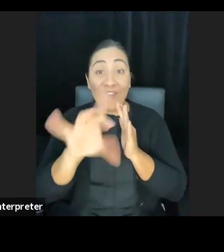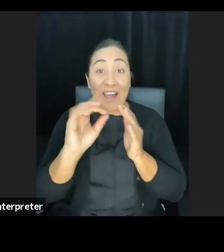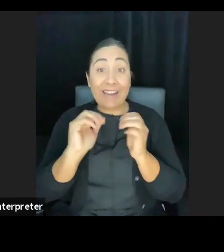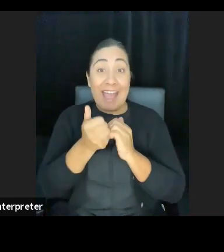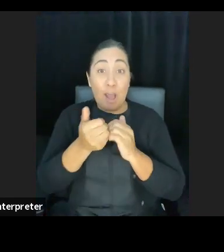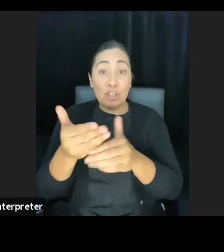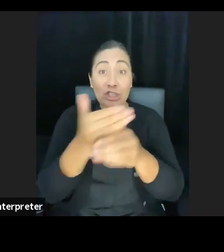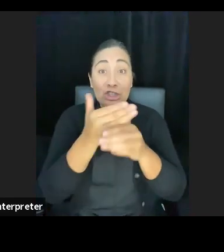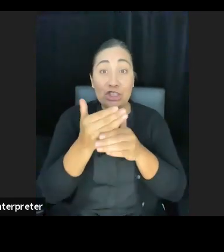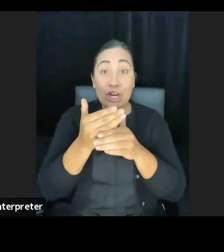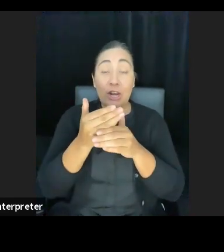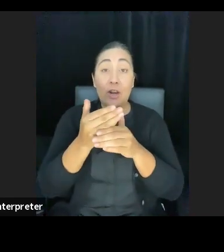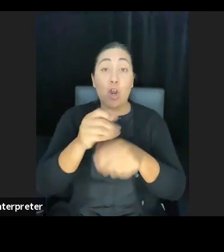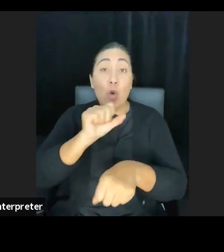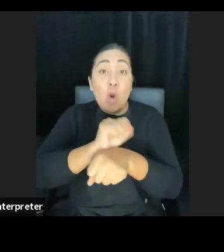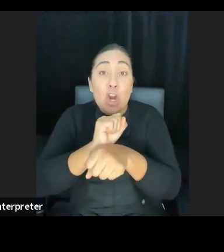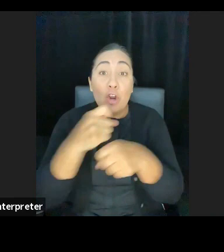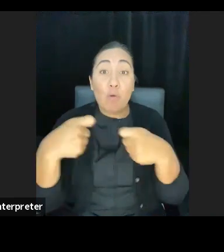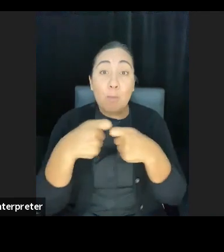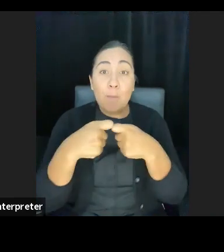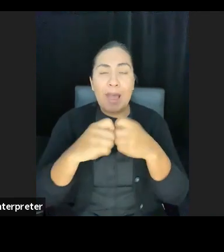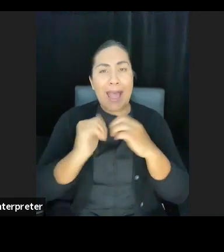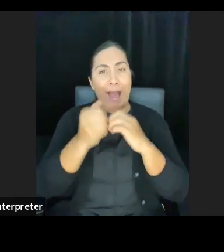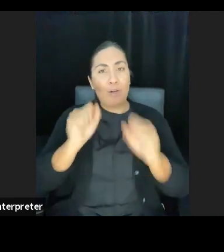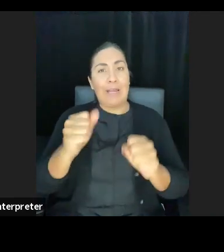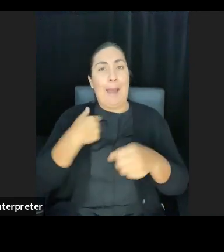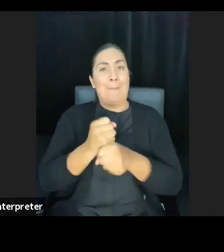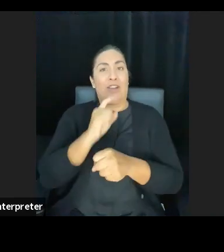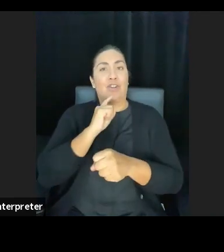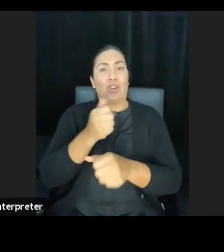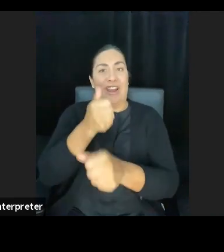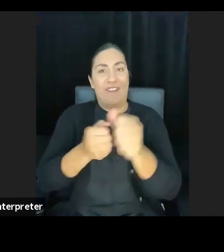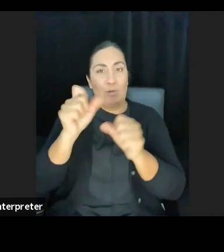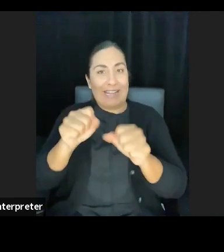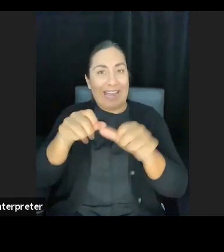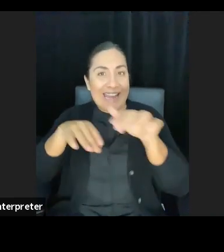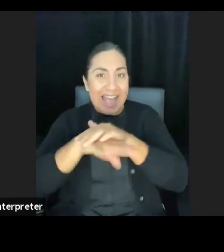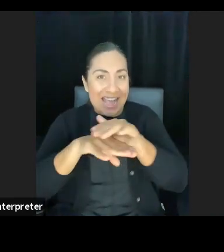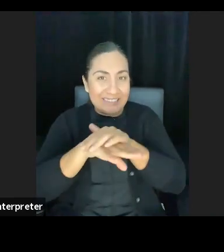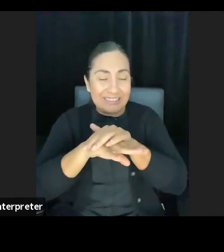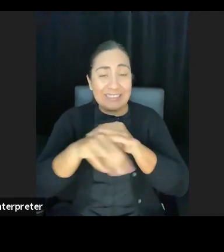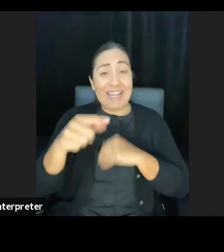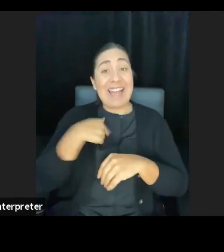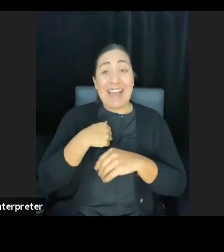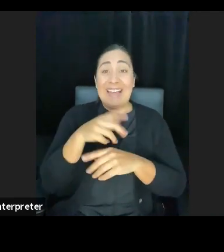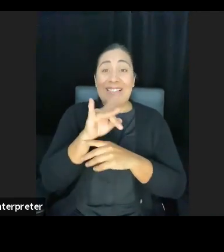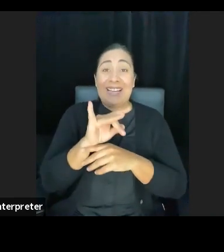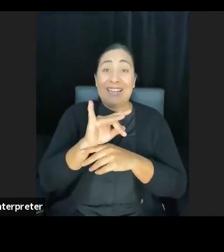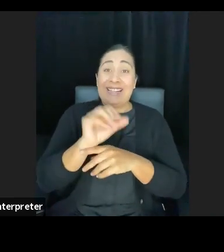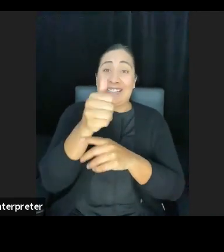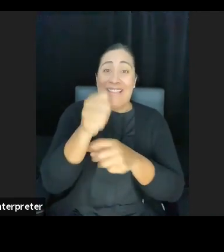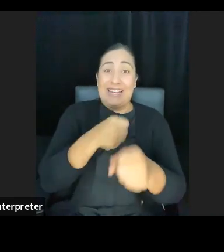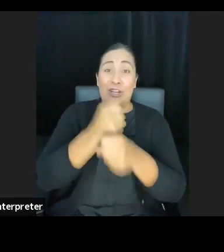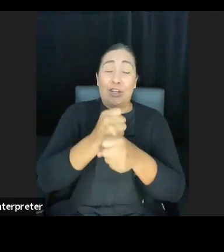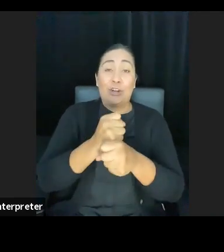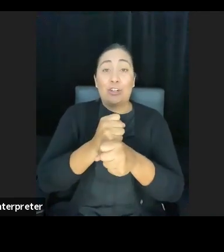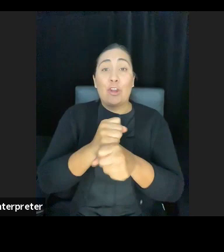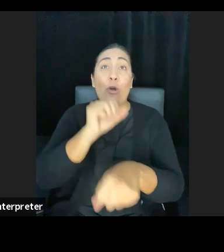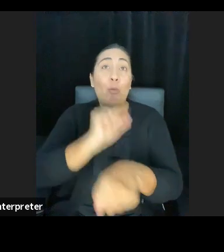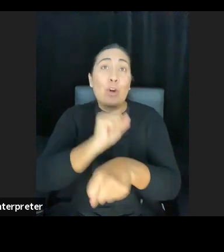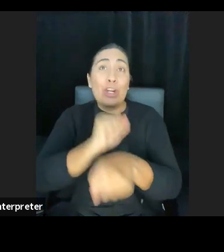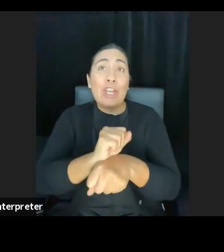equitably so everyone can access it? I spent 10 years working at the Oregon Shakespeare Festival, where all of